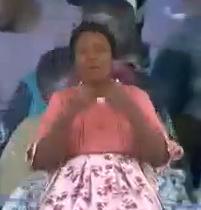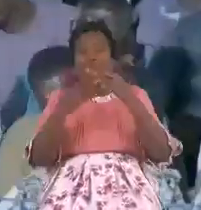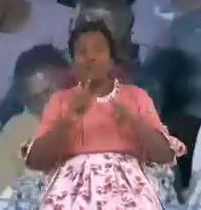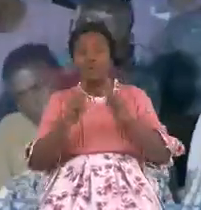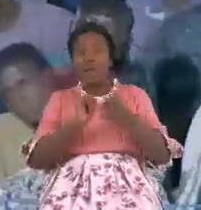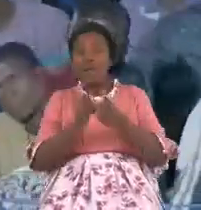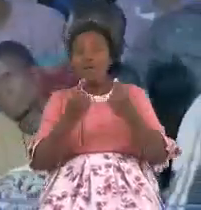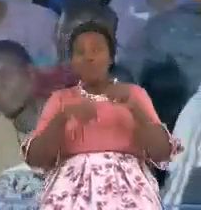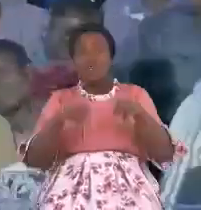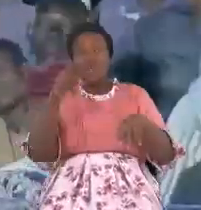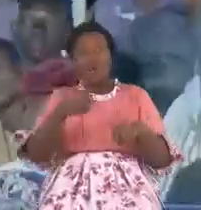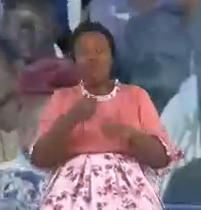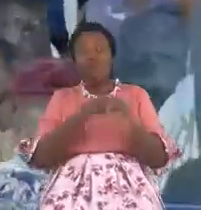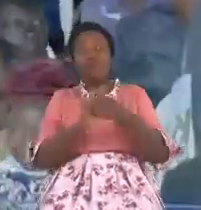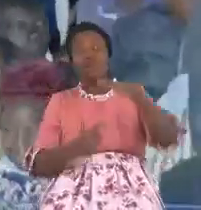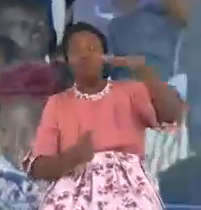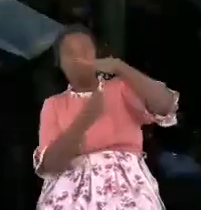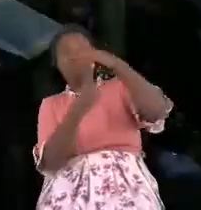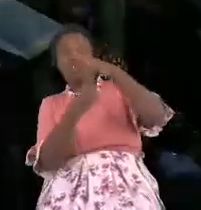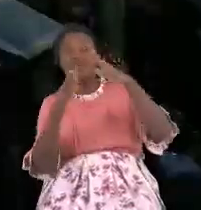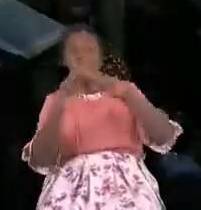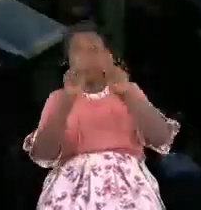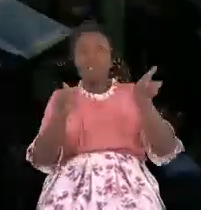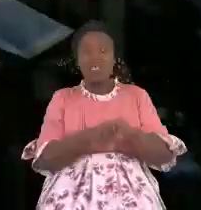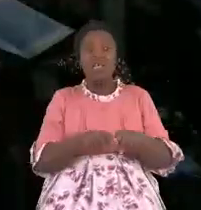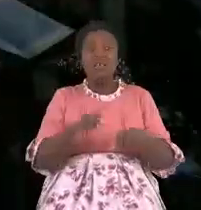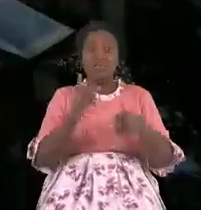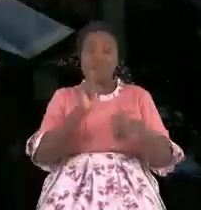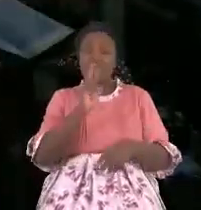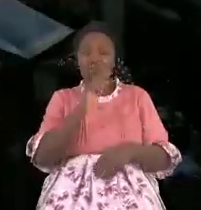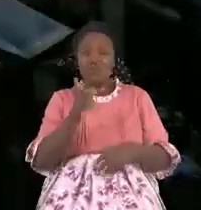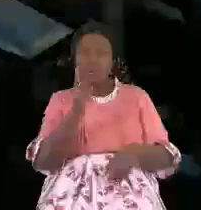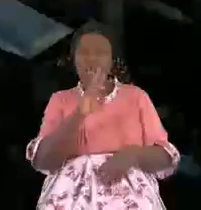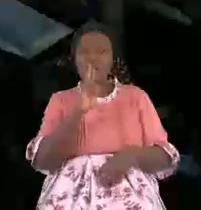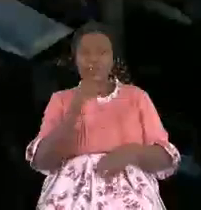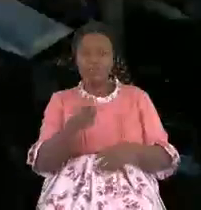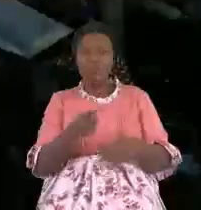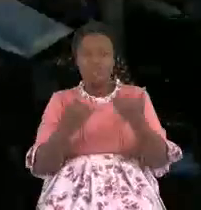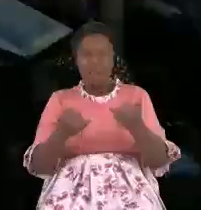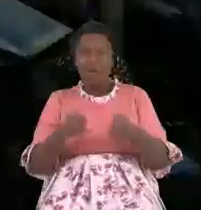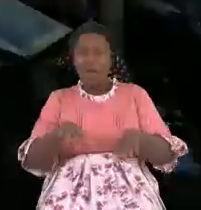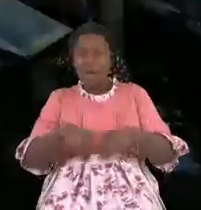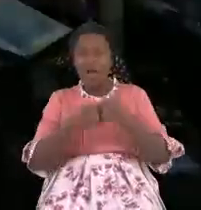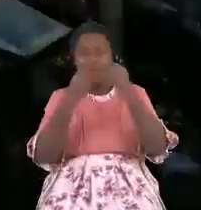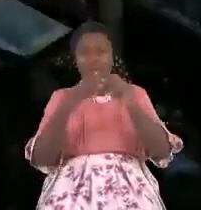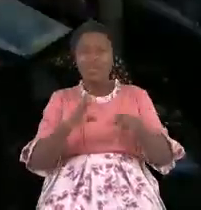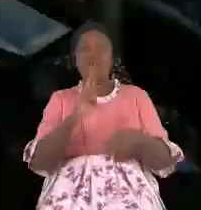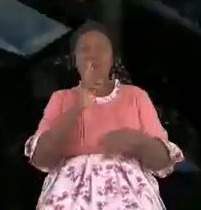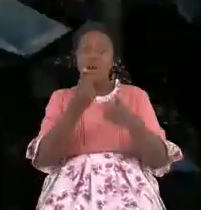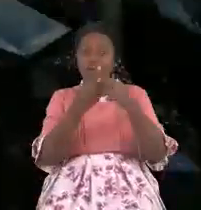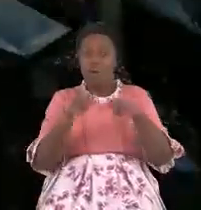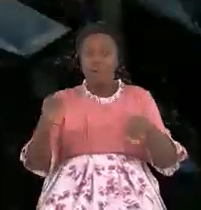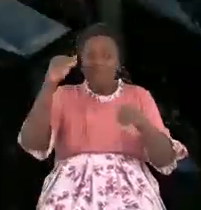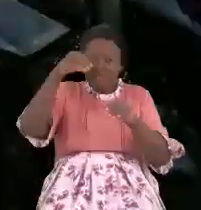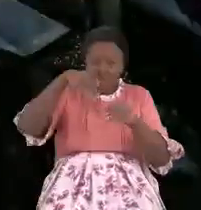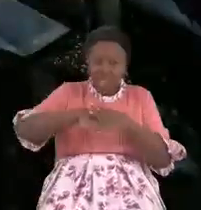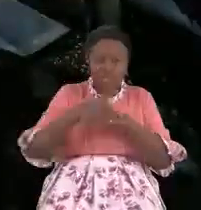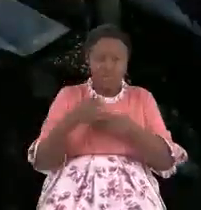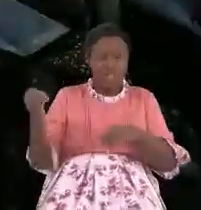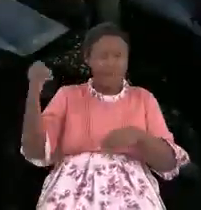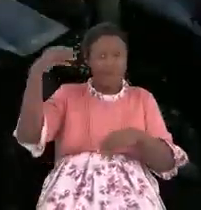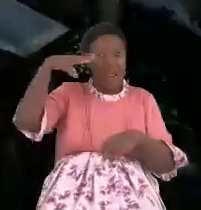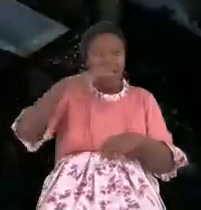many are coming unto him where are you where are you how many are coming into the light and they are